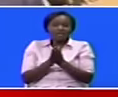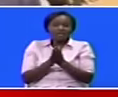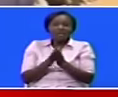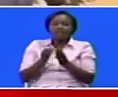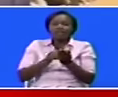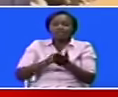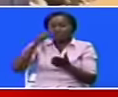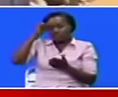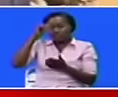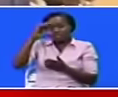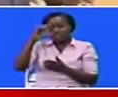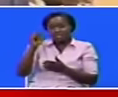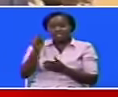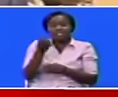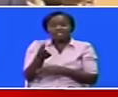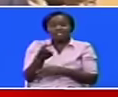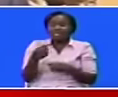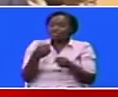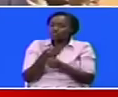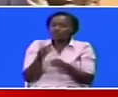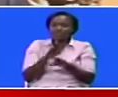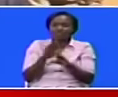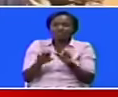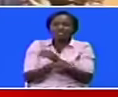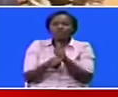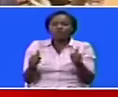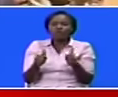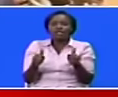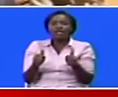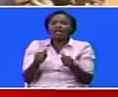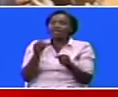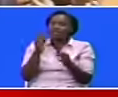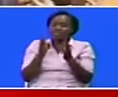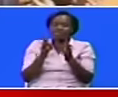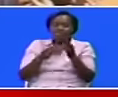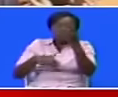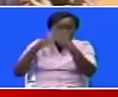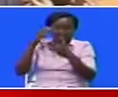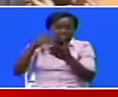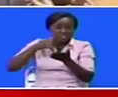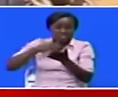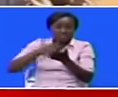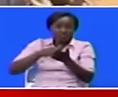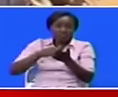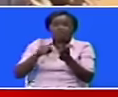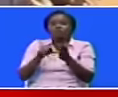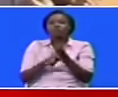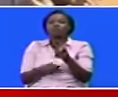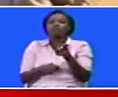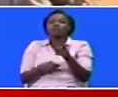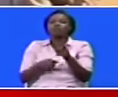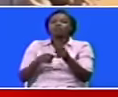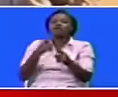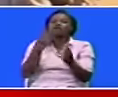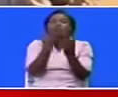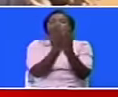here to ensure that that is not happening, and saying that any university that will involve in such an issue where action will be taken against